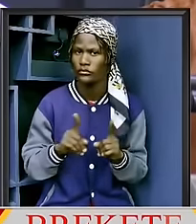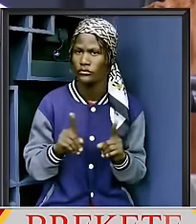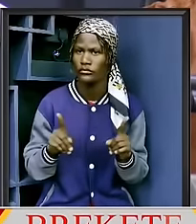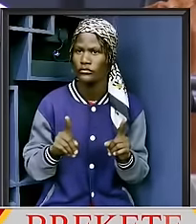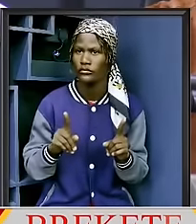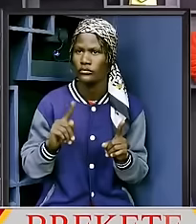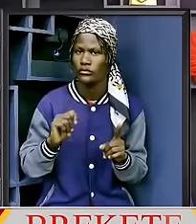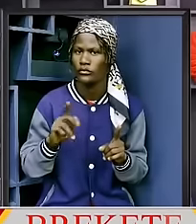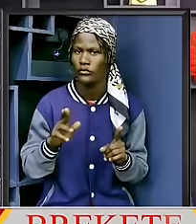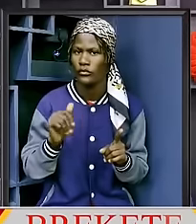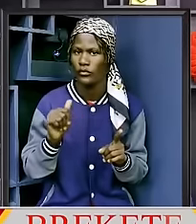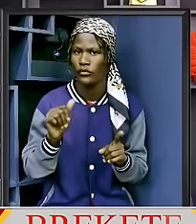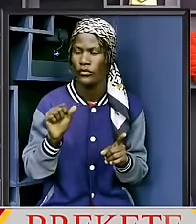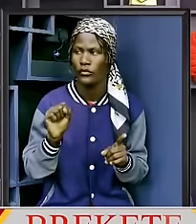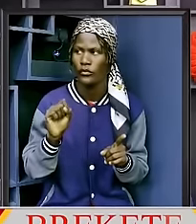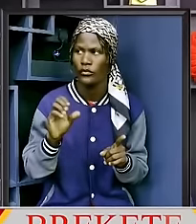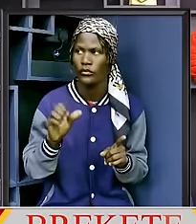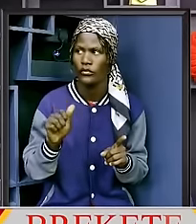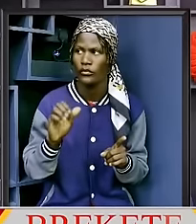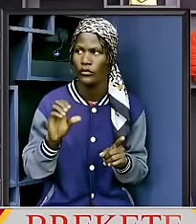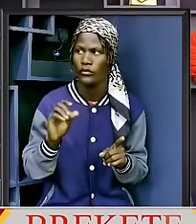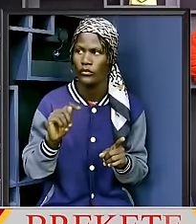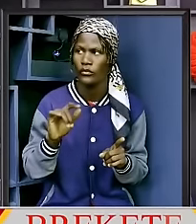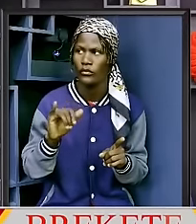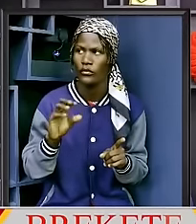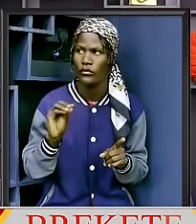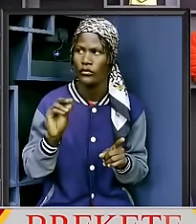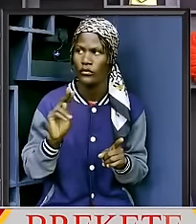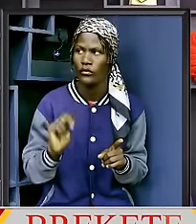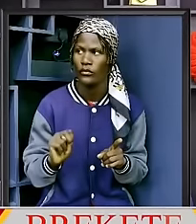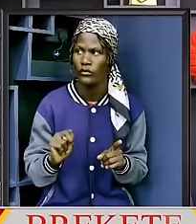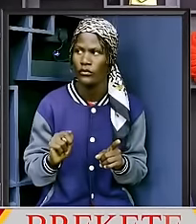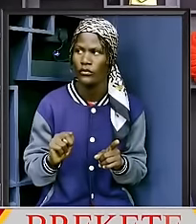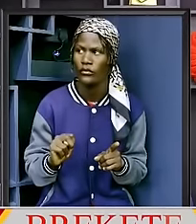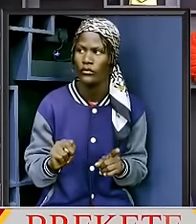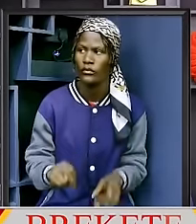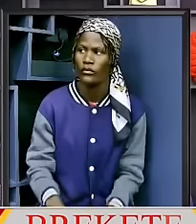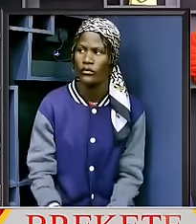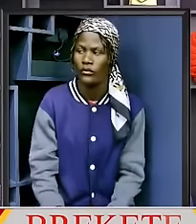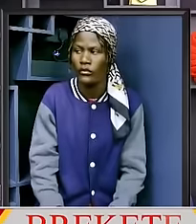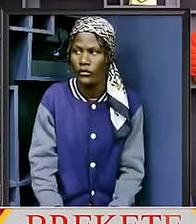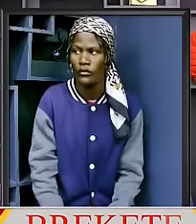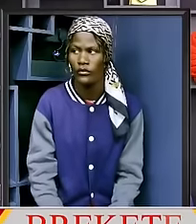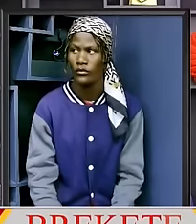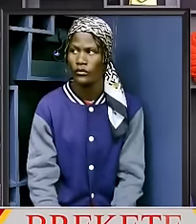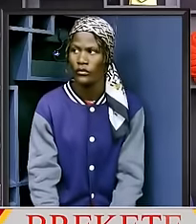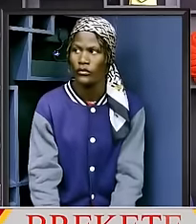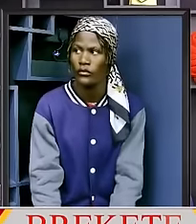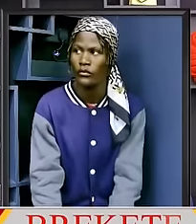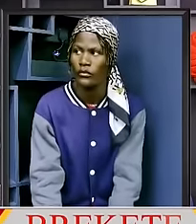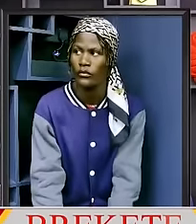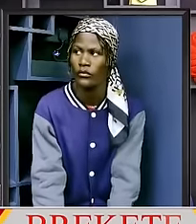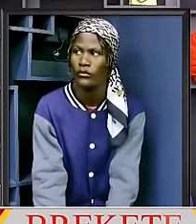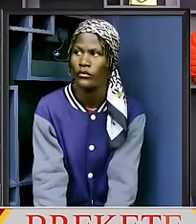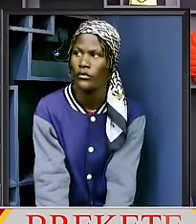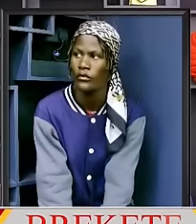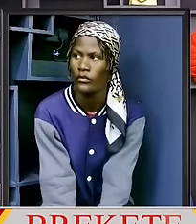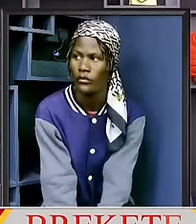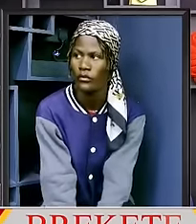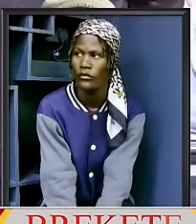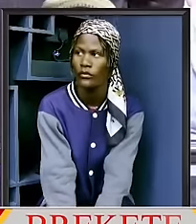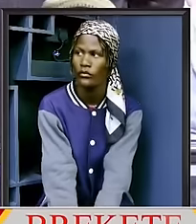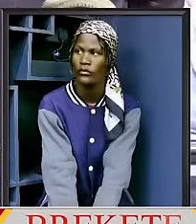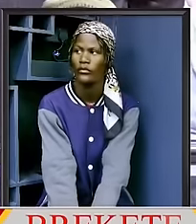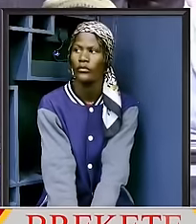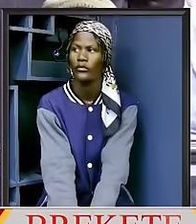which kind of transaction you do? The kind of transaction I do, I can use my ATM to withdraw money and transfer to the